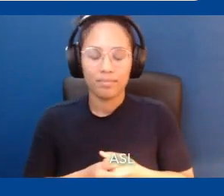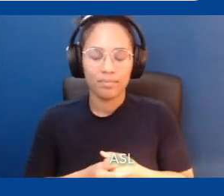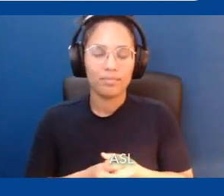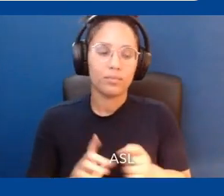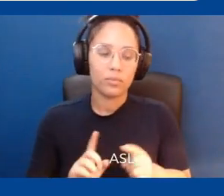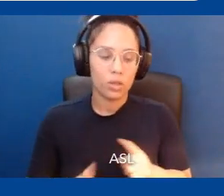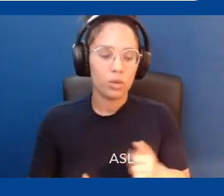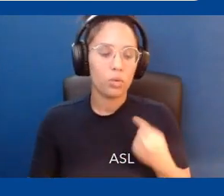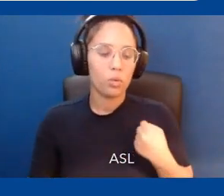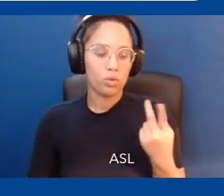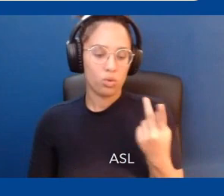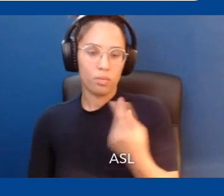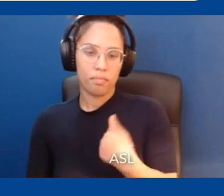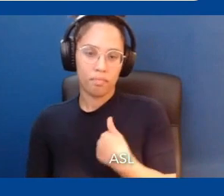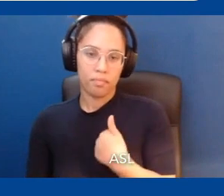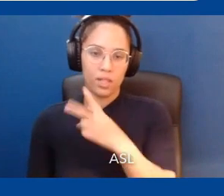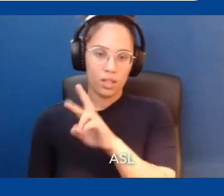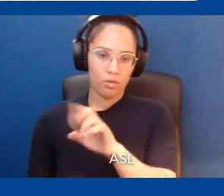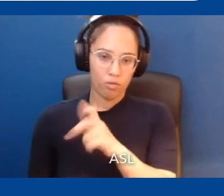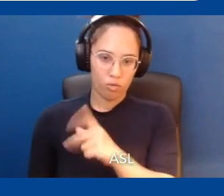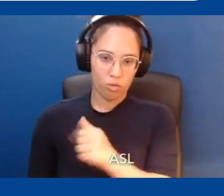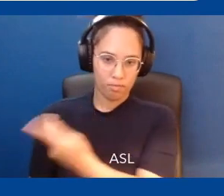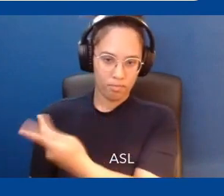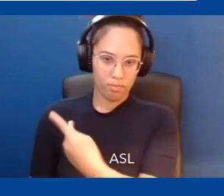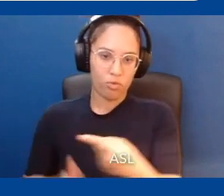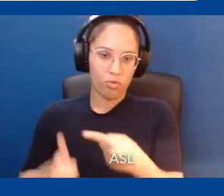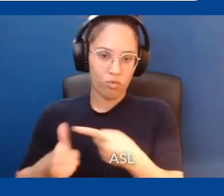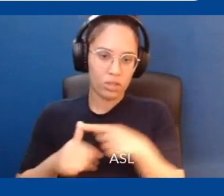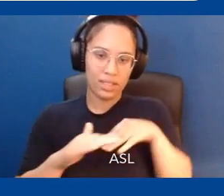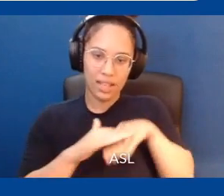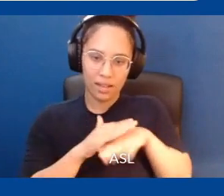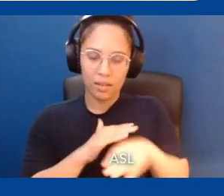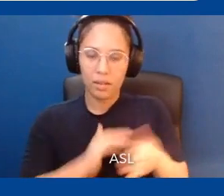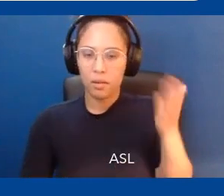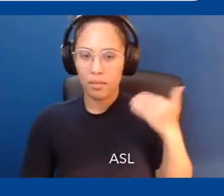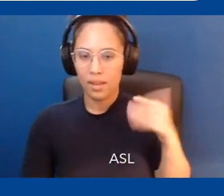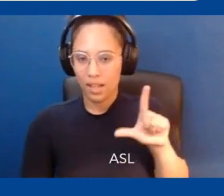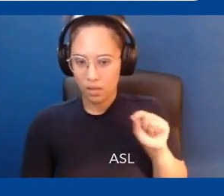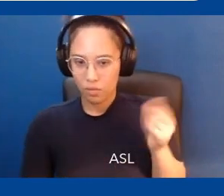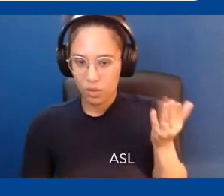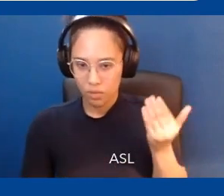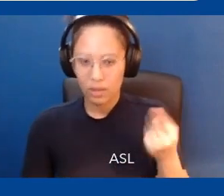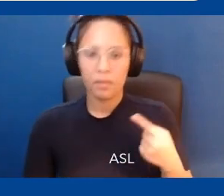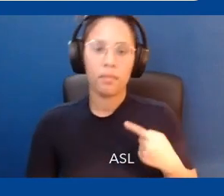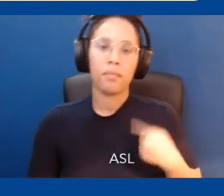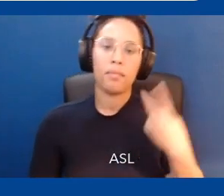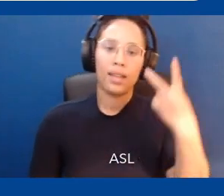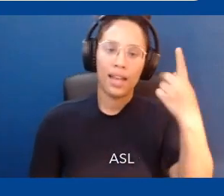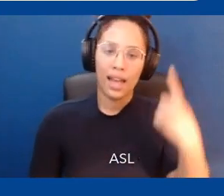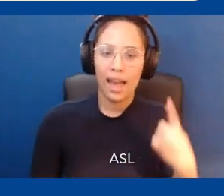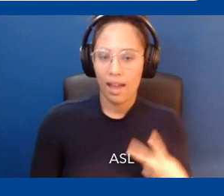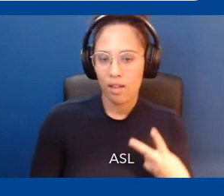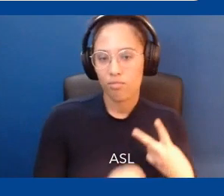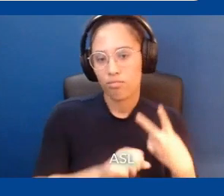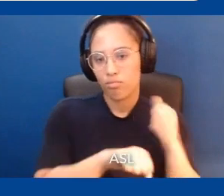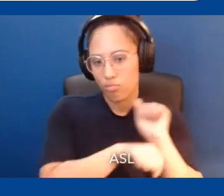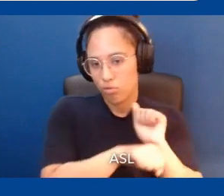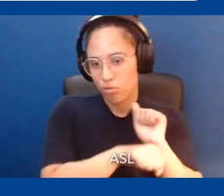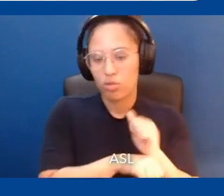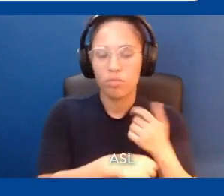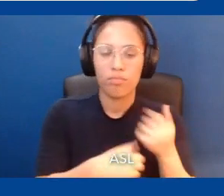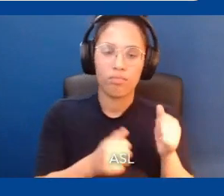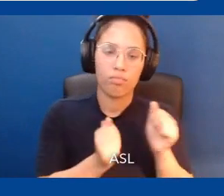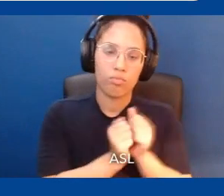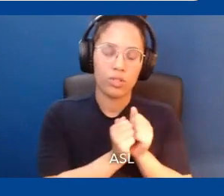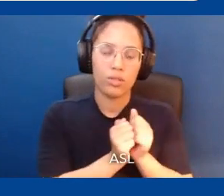was 2015, had a half-time job as assistant director of the Film Study Center at Harvard,